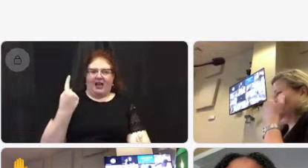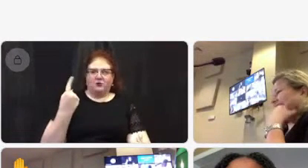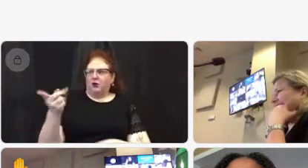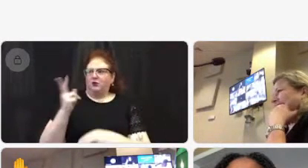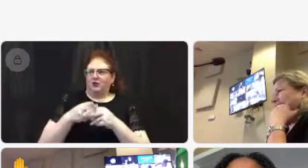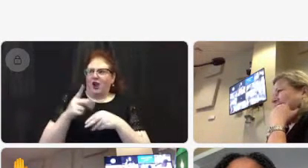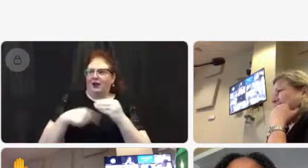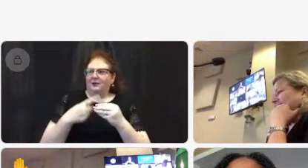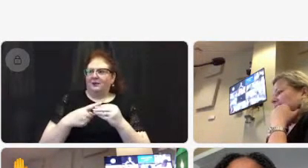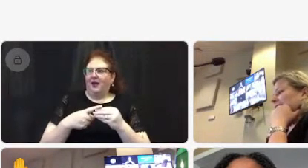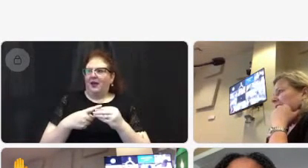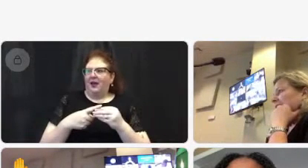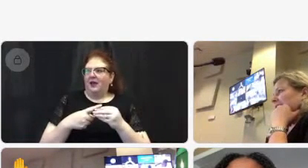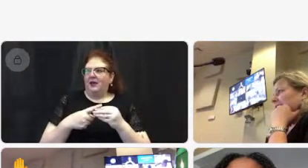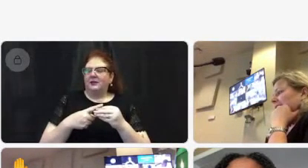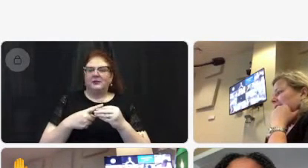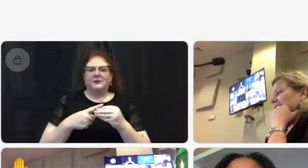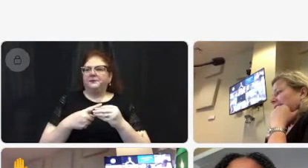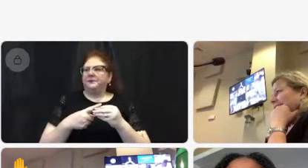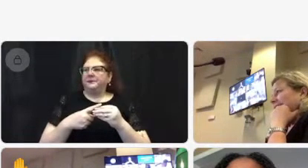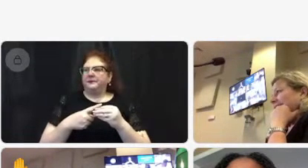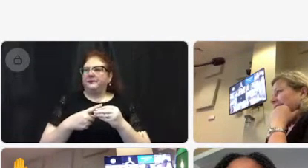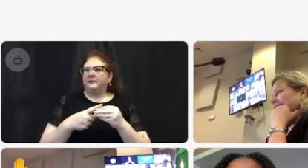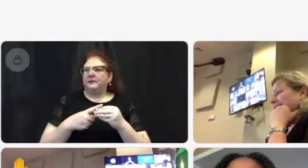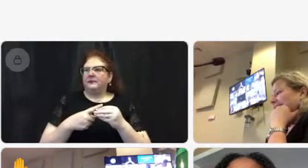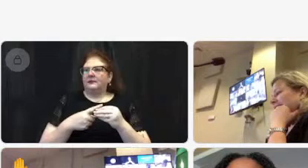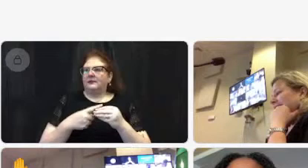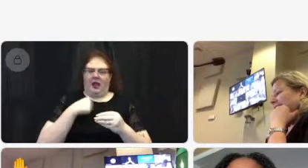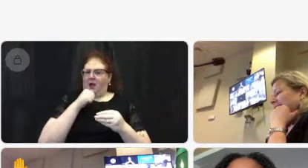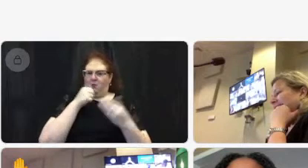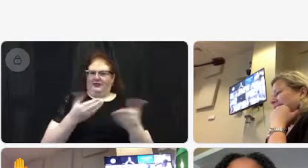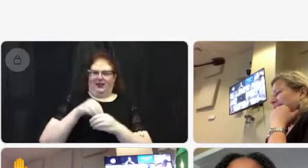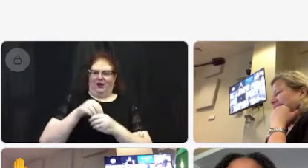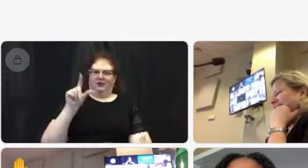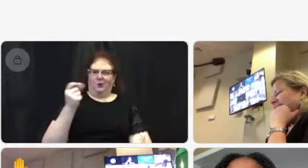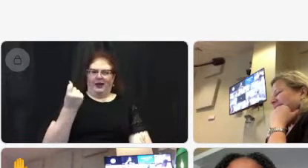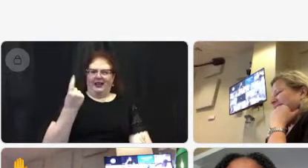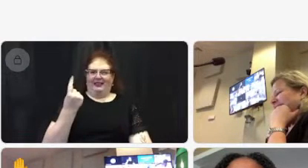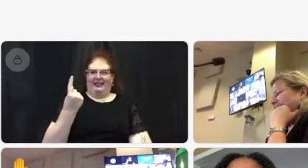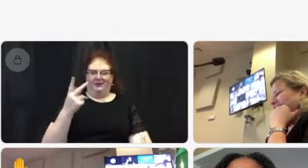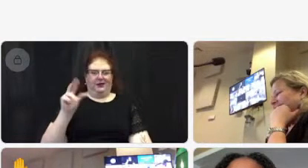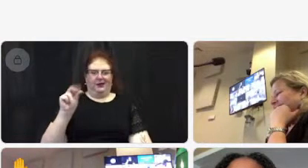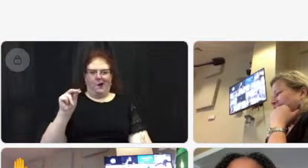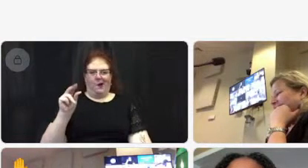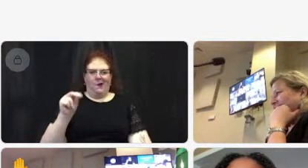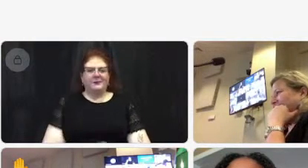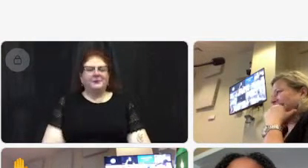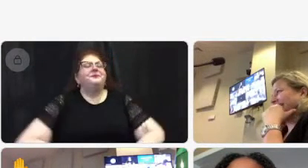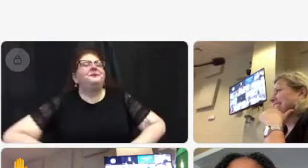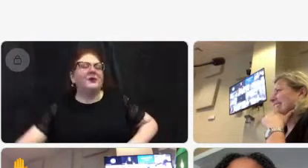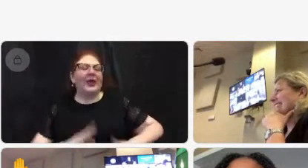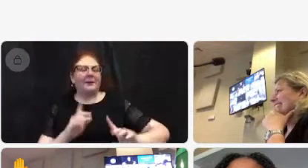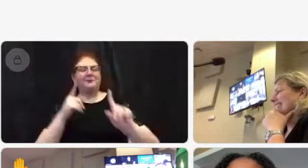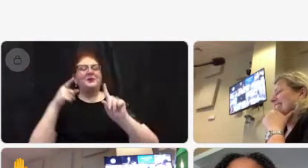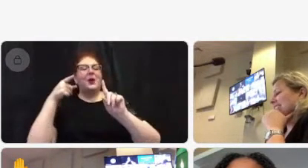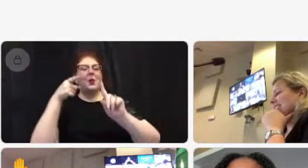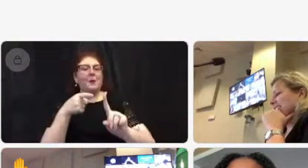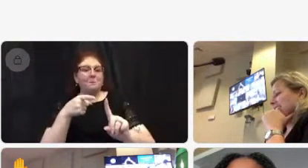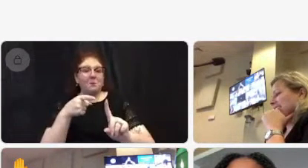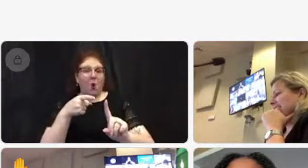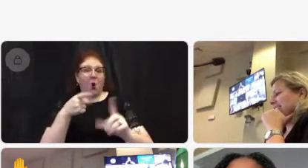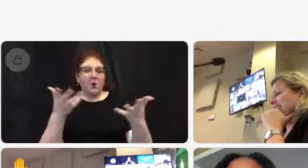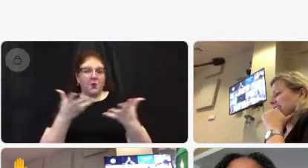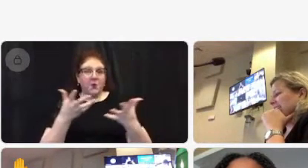so I can't say if I'm 2011. sure or not. The point, I wasn't here in 2011. The point is when you have the money